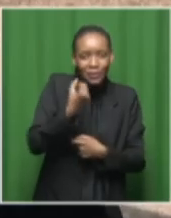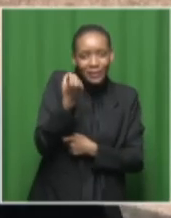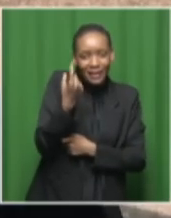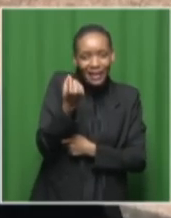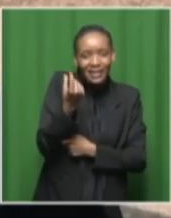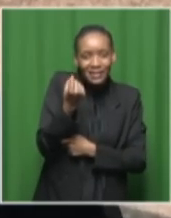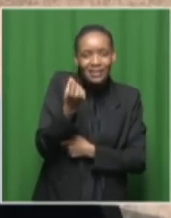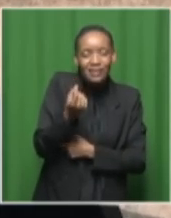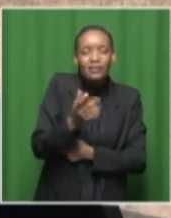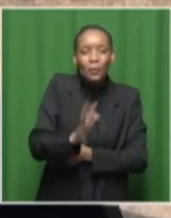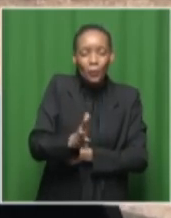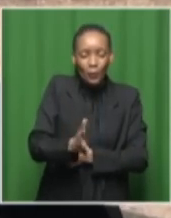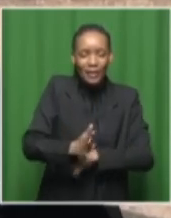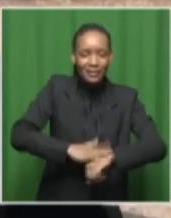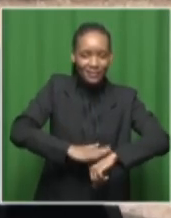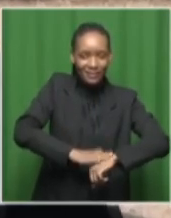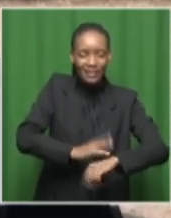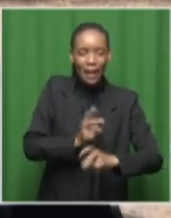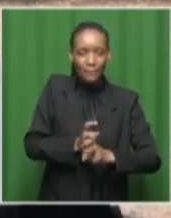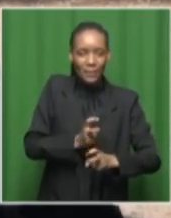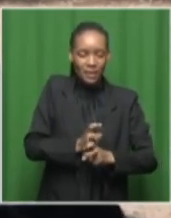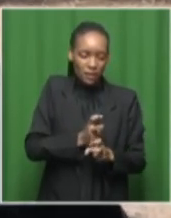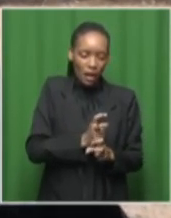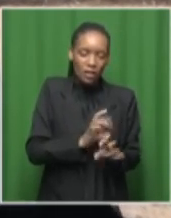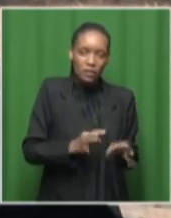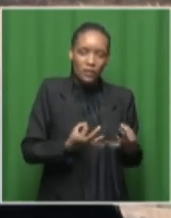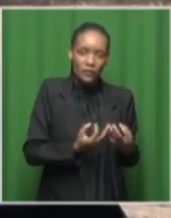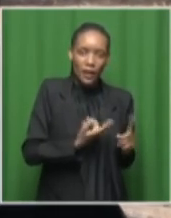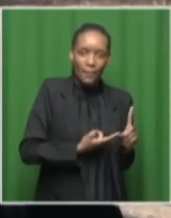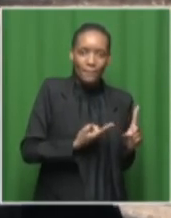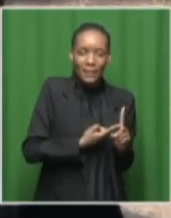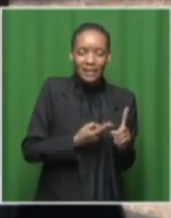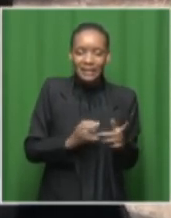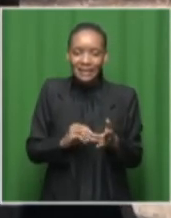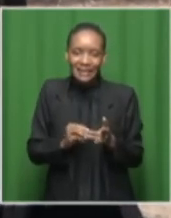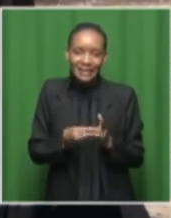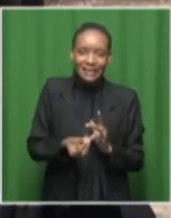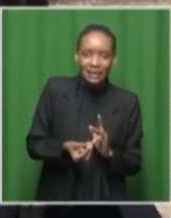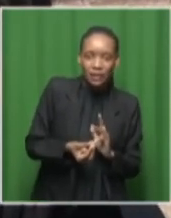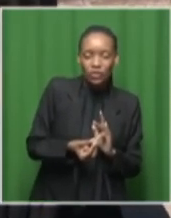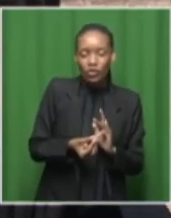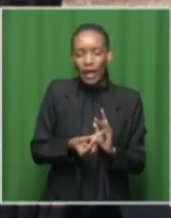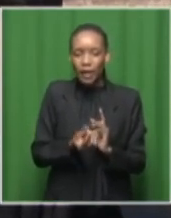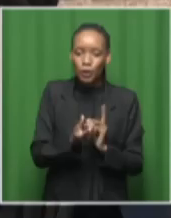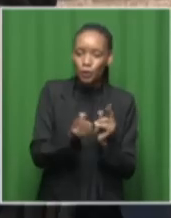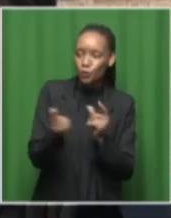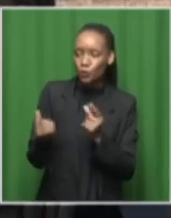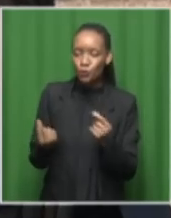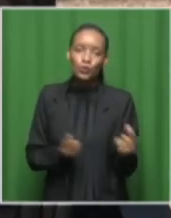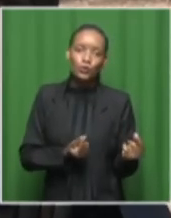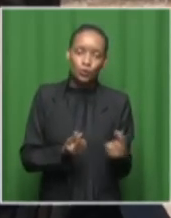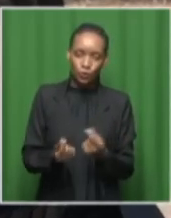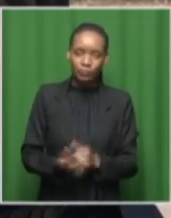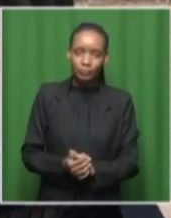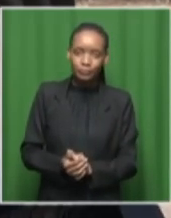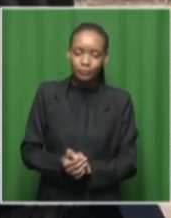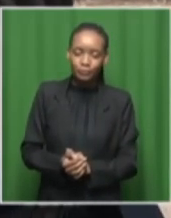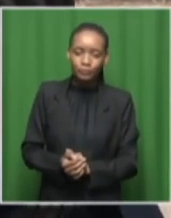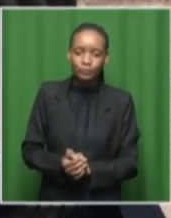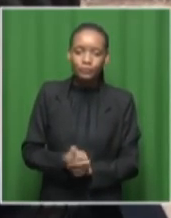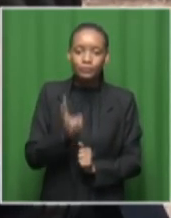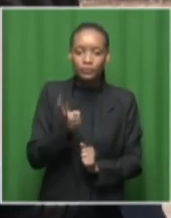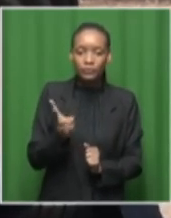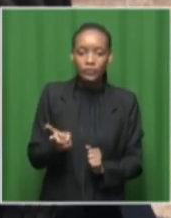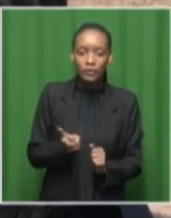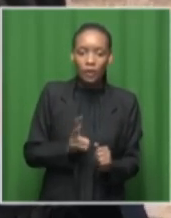to be quite a difficult time as the family is trying to navigate through this situation. We're also just seeing outside